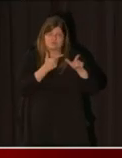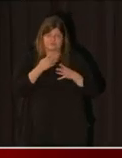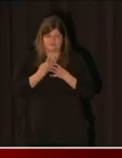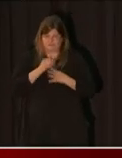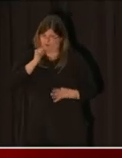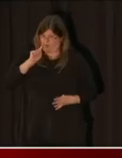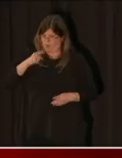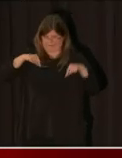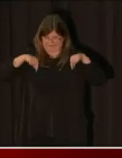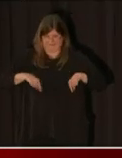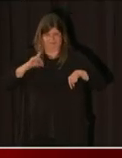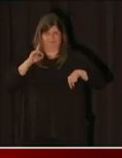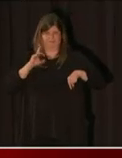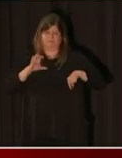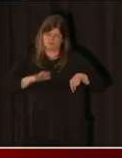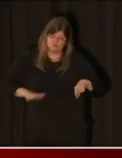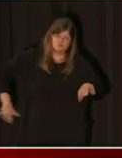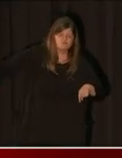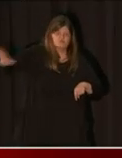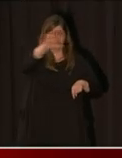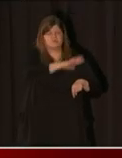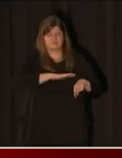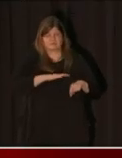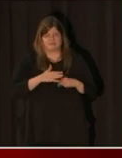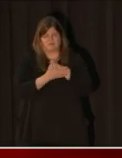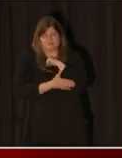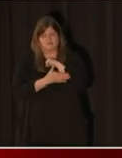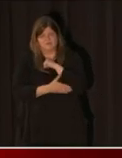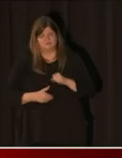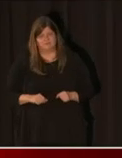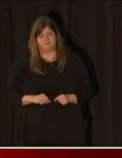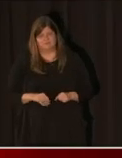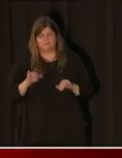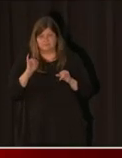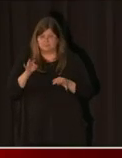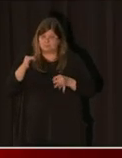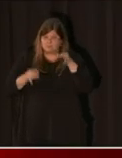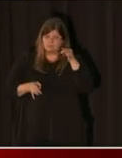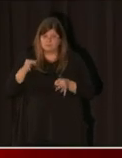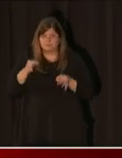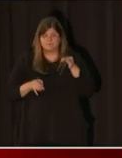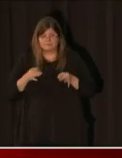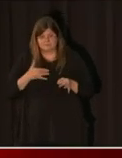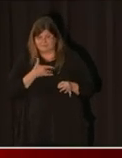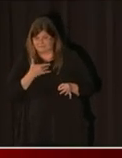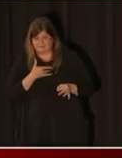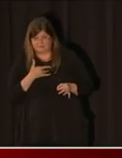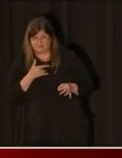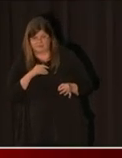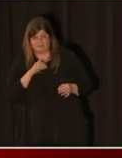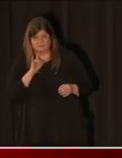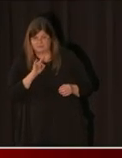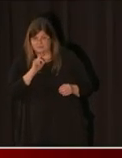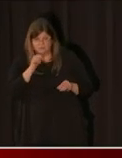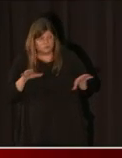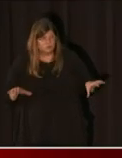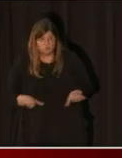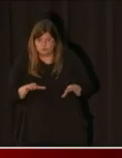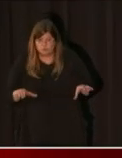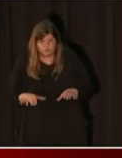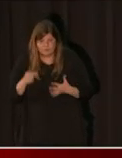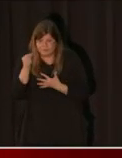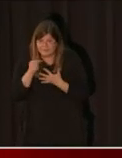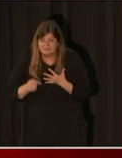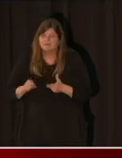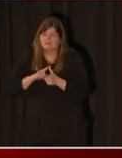there's something that we think that or the court thinks that we haven't done, then we'll do it. We will take any and